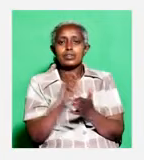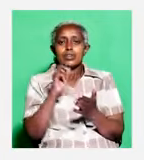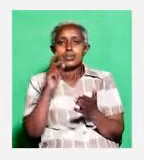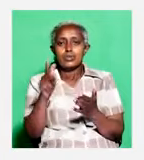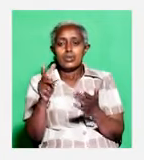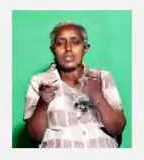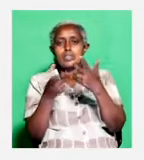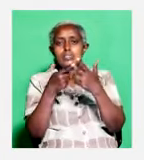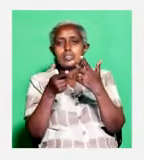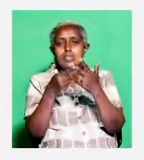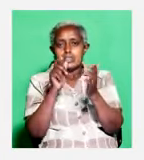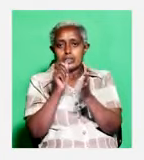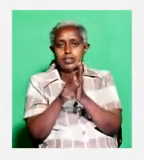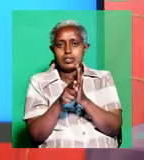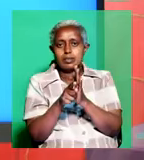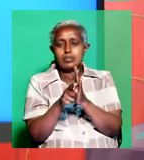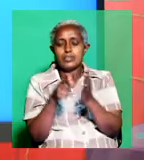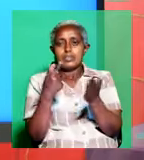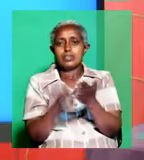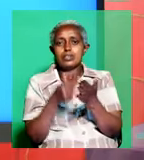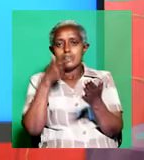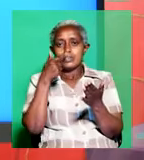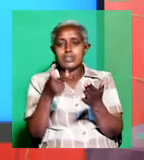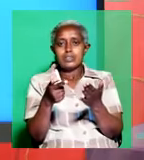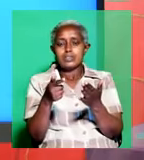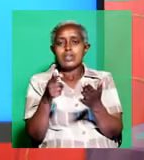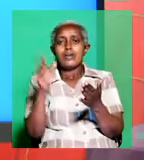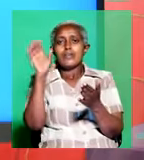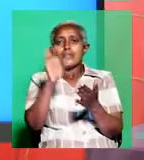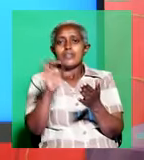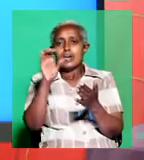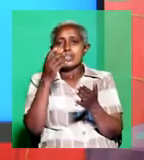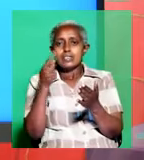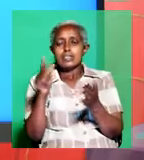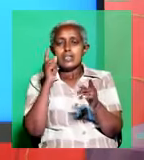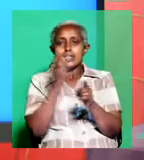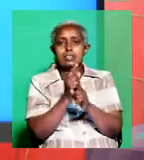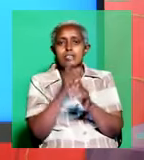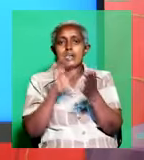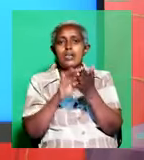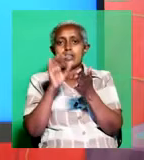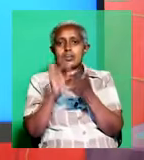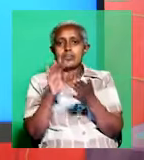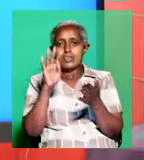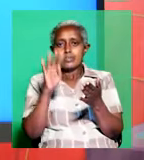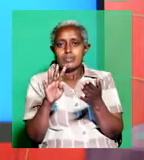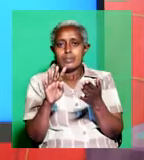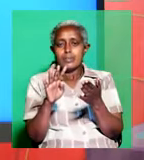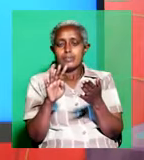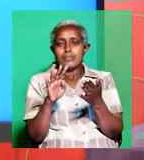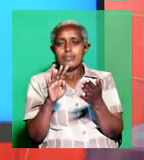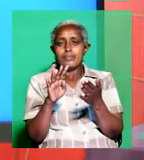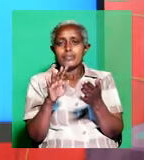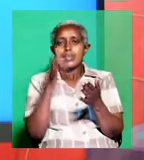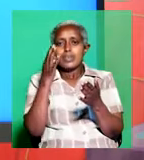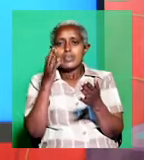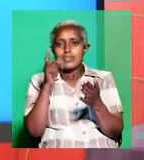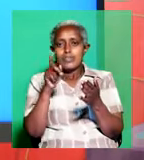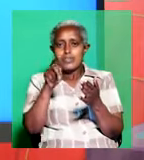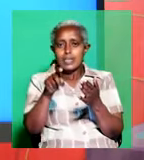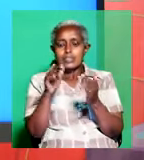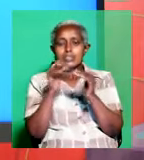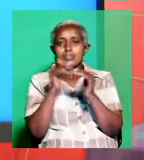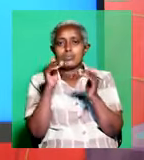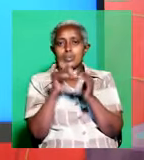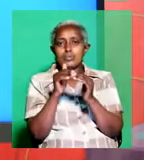Okay, the third example here says find the critical numbers for f of x